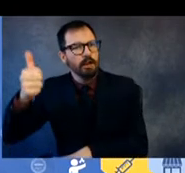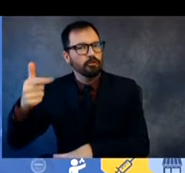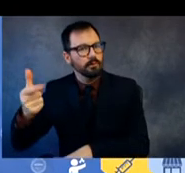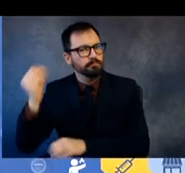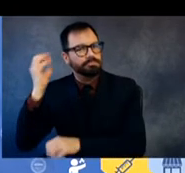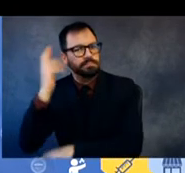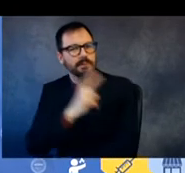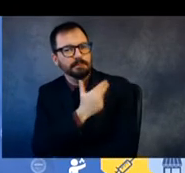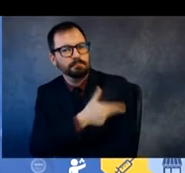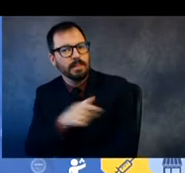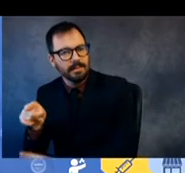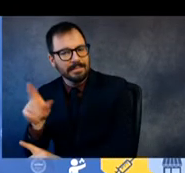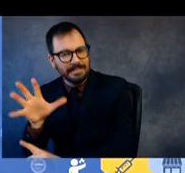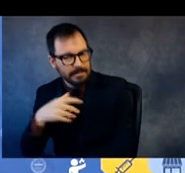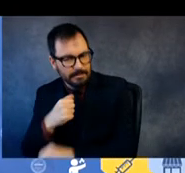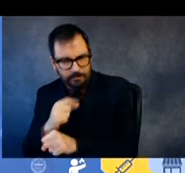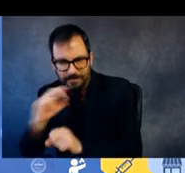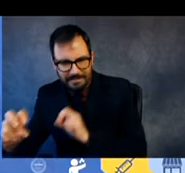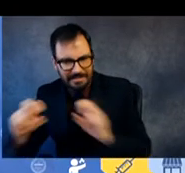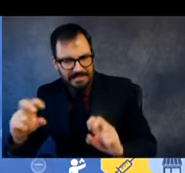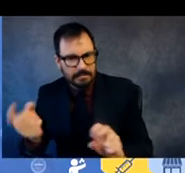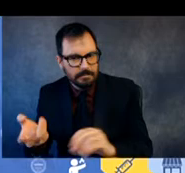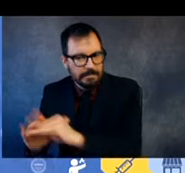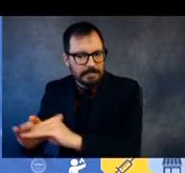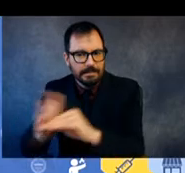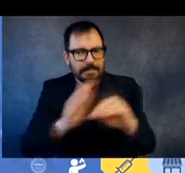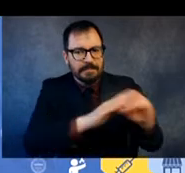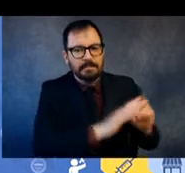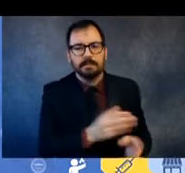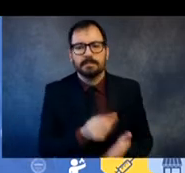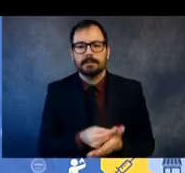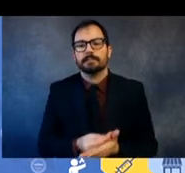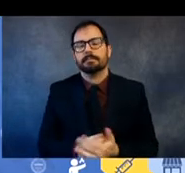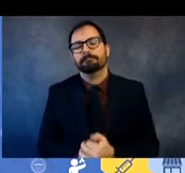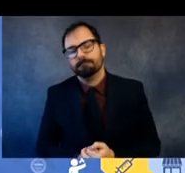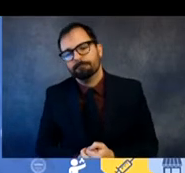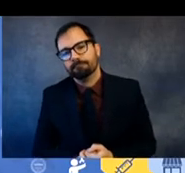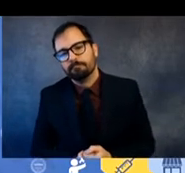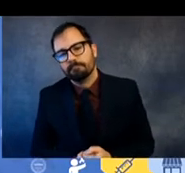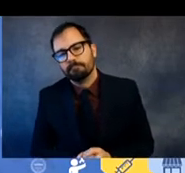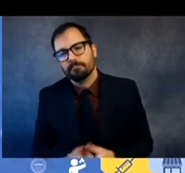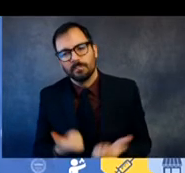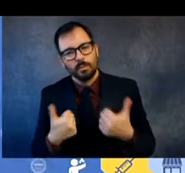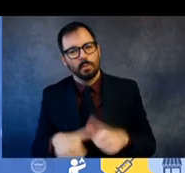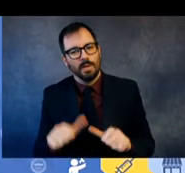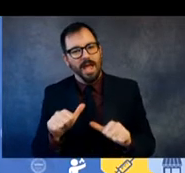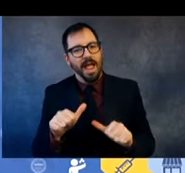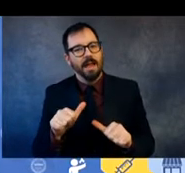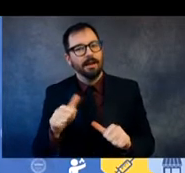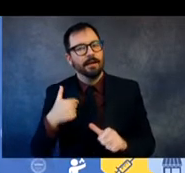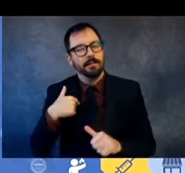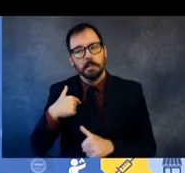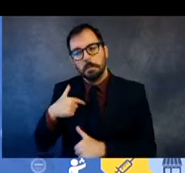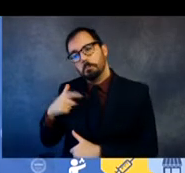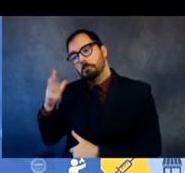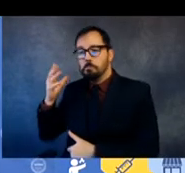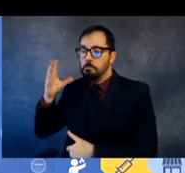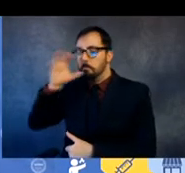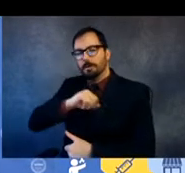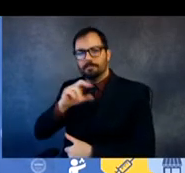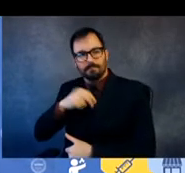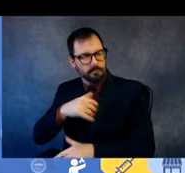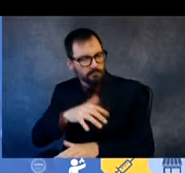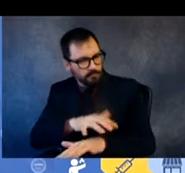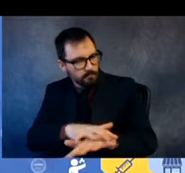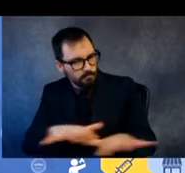of hospitalization and a higher death rate and infection rate. So we tried to make sure that the